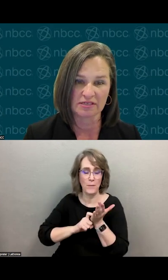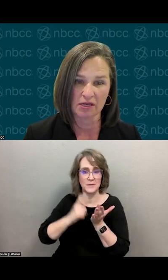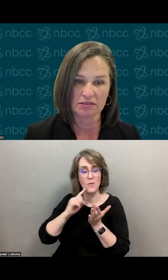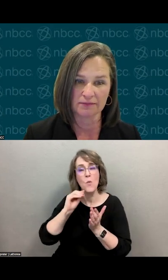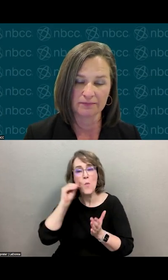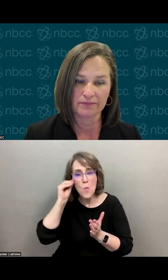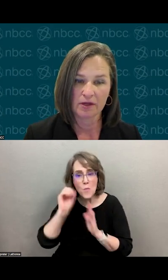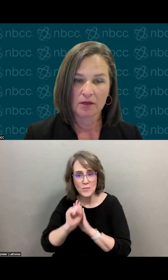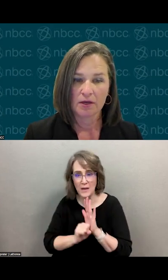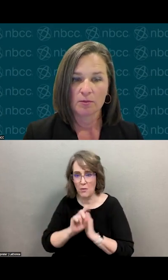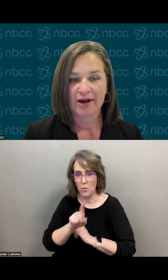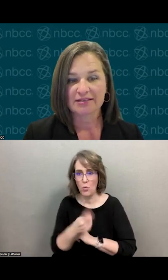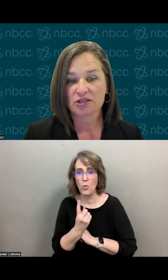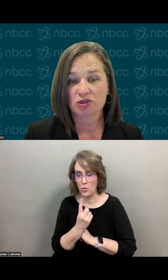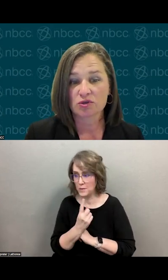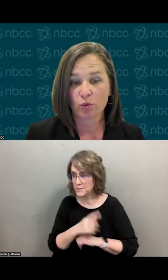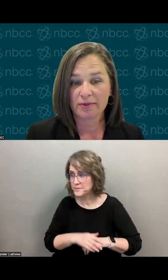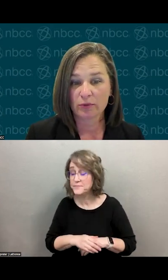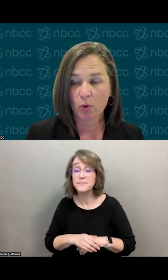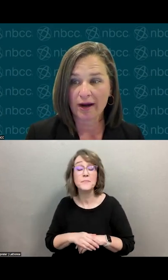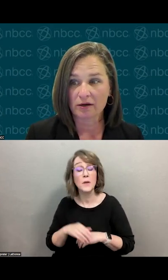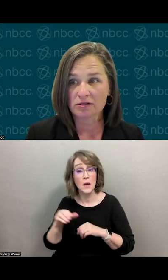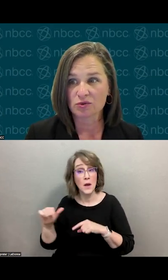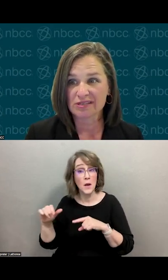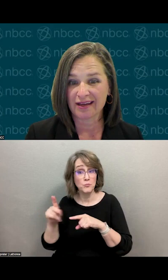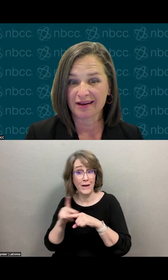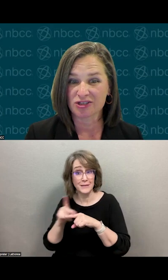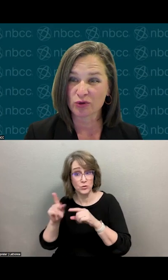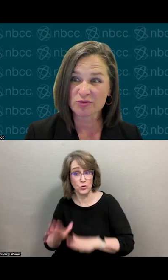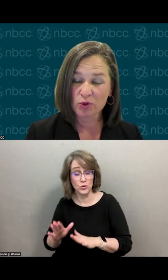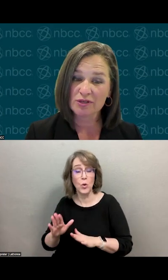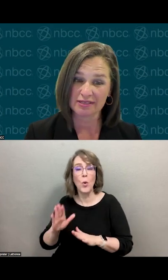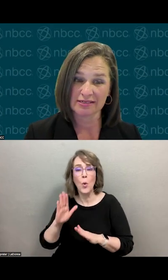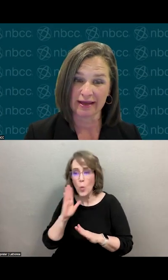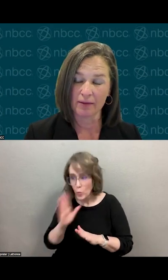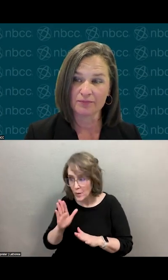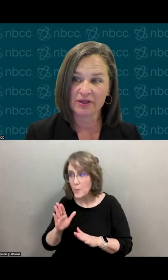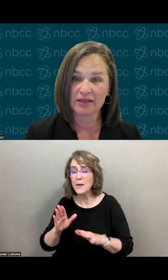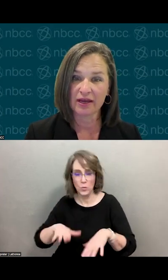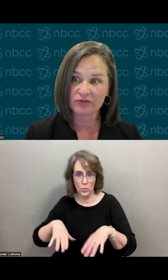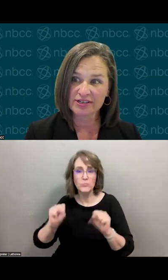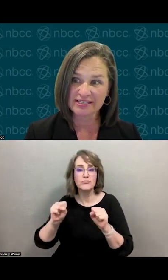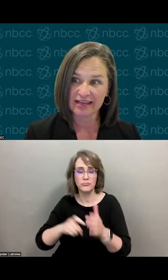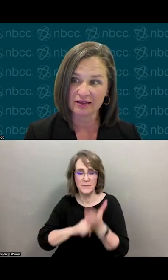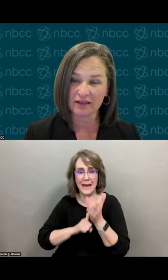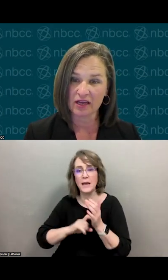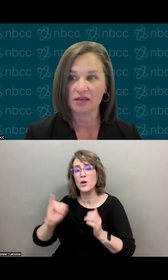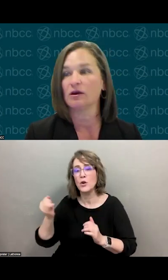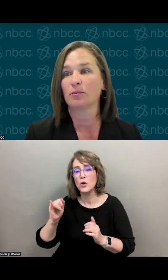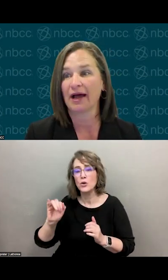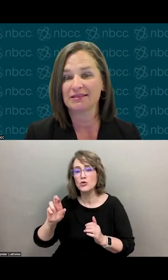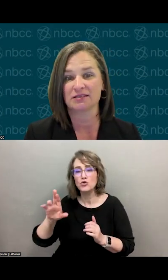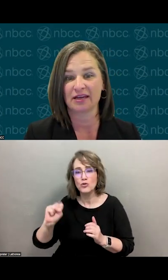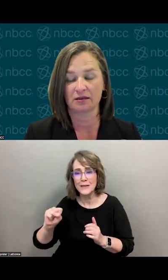home state. Practitioners will be required to take a jurisprudence exam in every state that